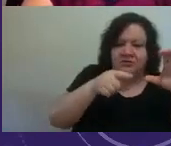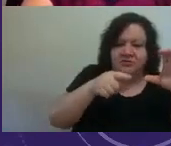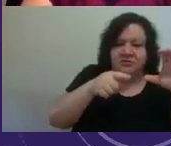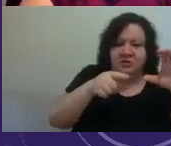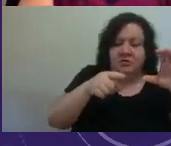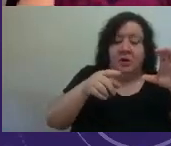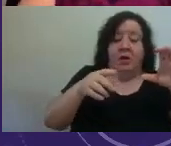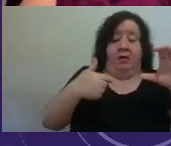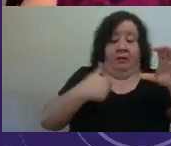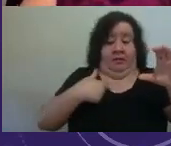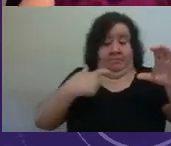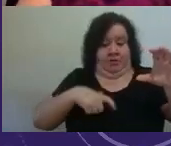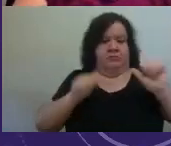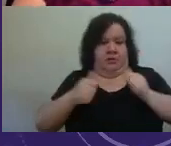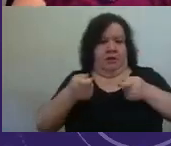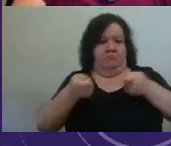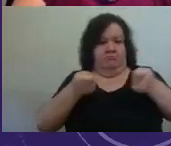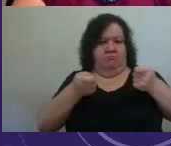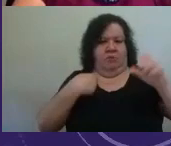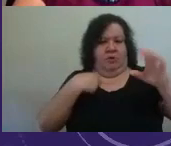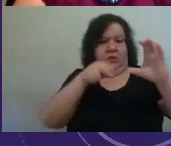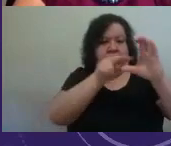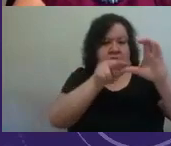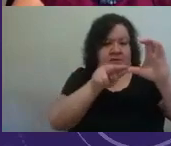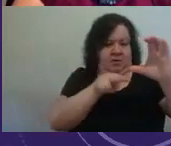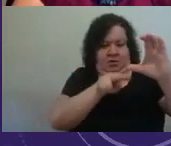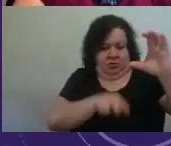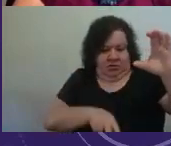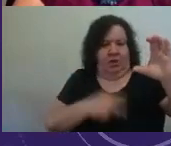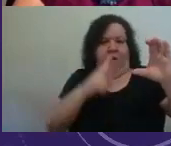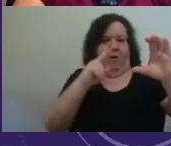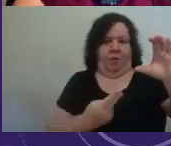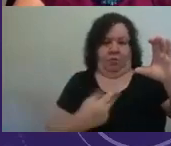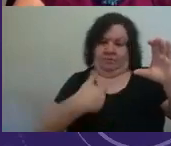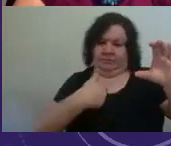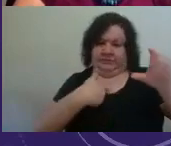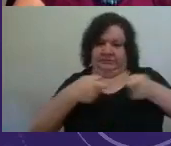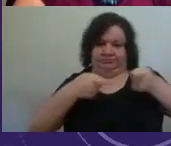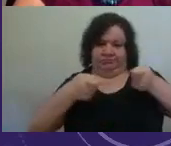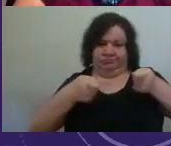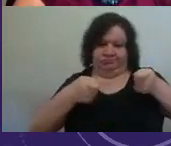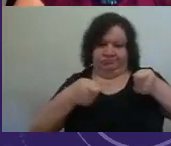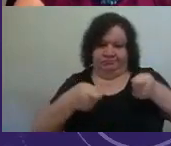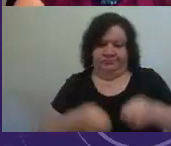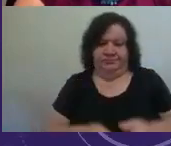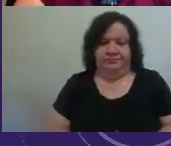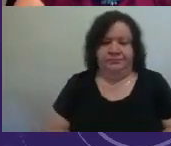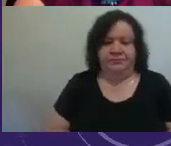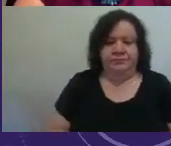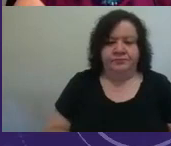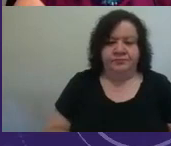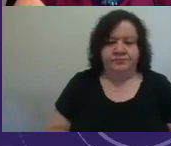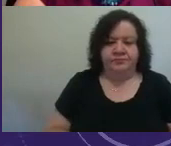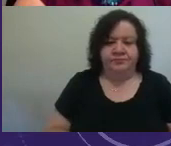Okay, I think that was the last question. So I want to say thank you everyone for joining today. Please stay tuned for all